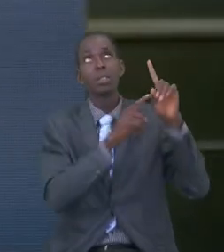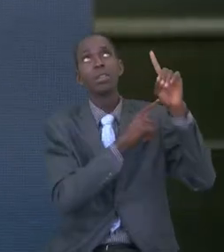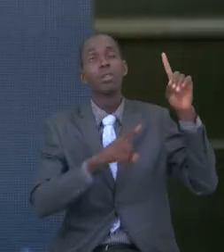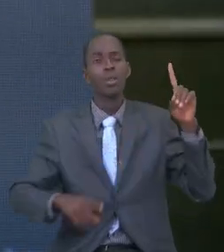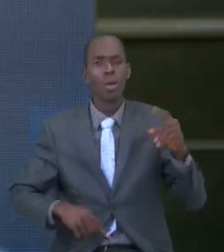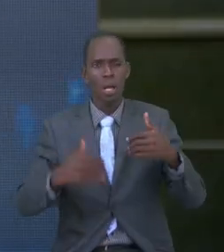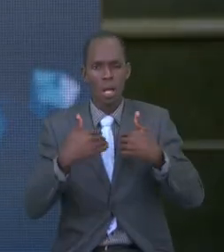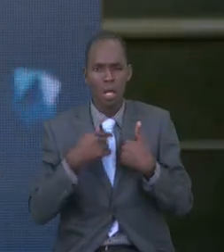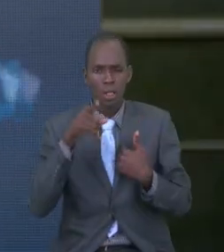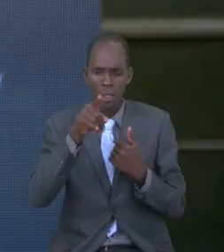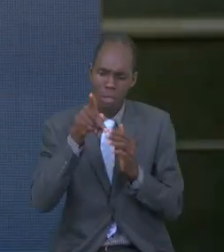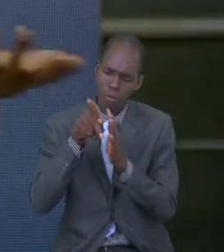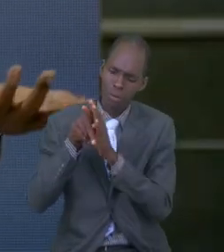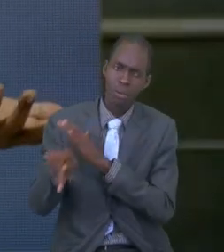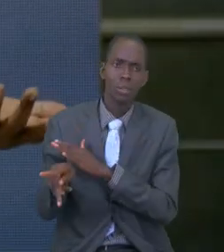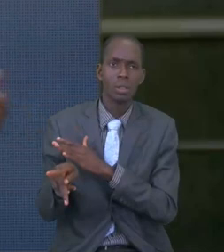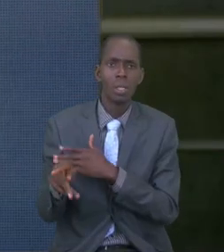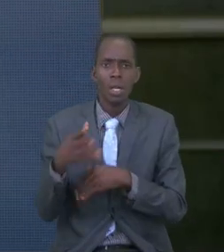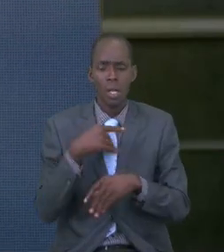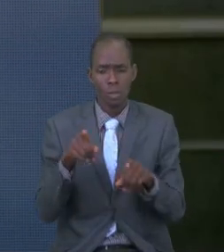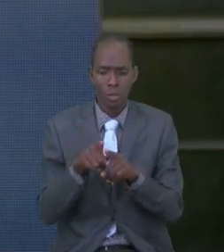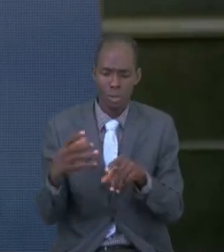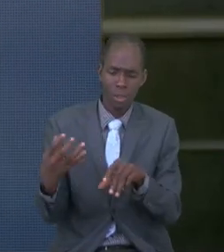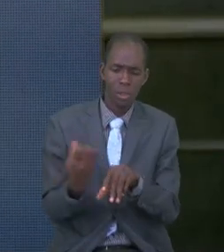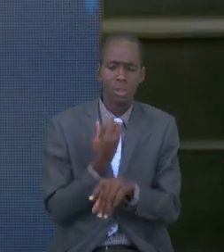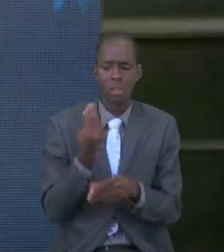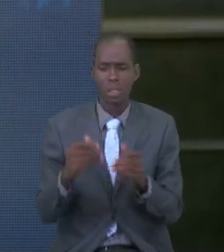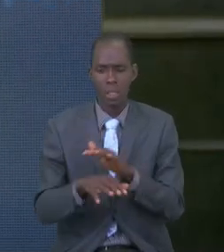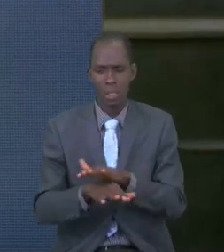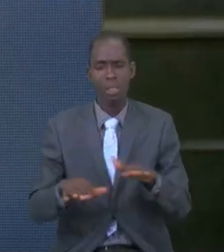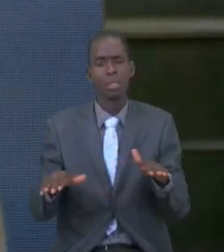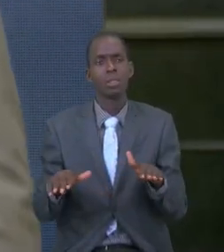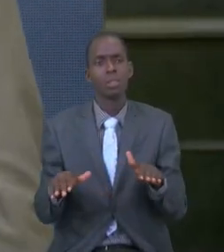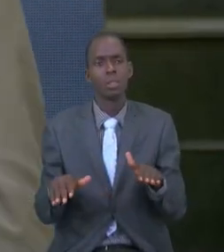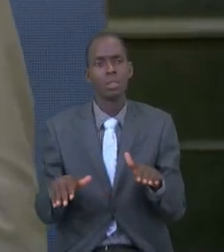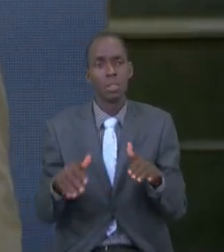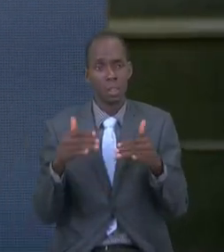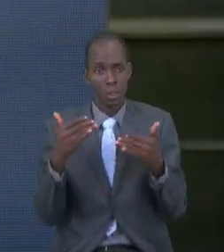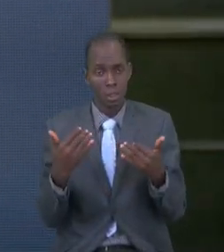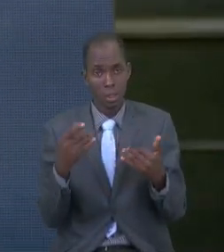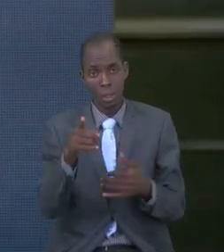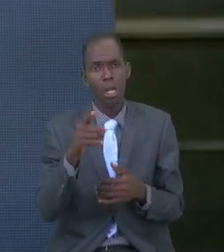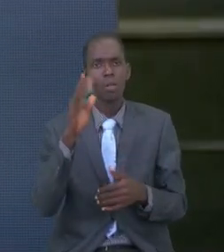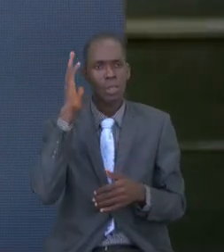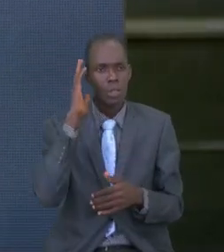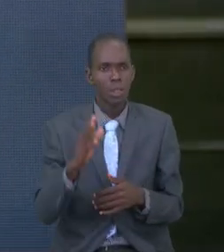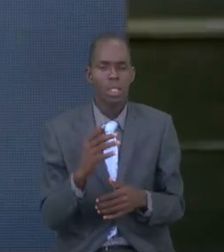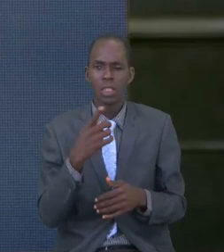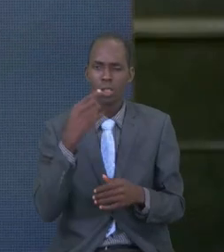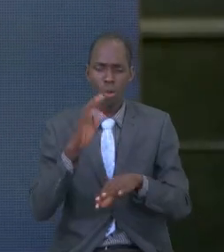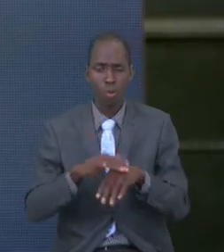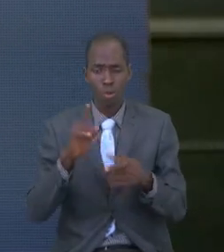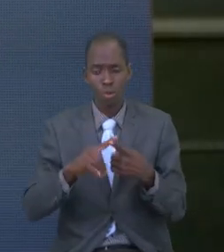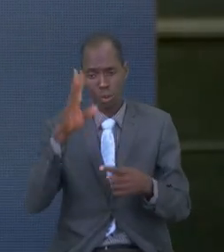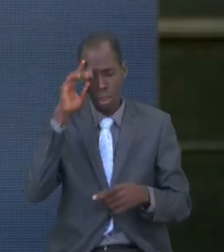thou killed and also taken possession? Thou shalt speak unto him,